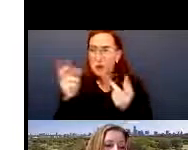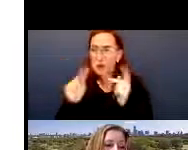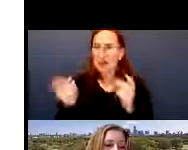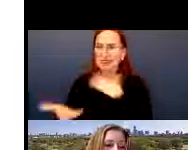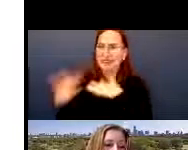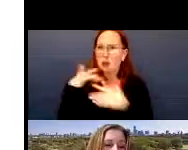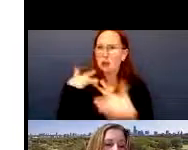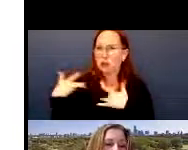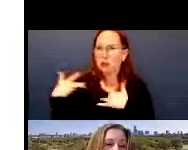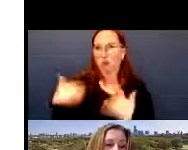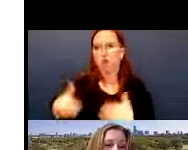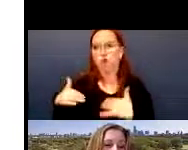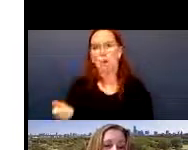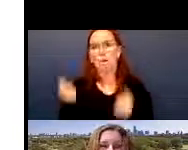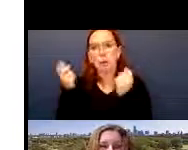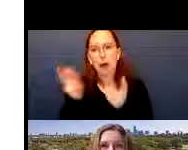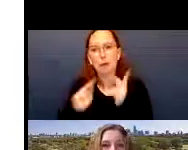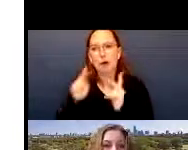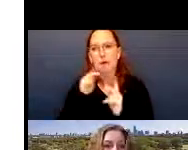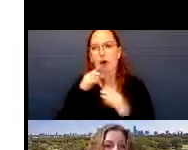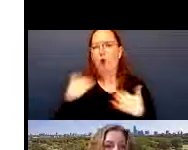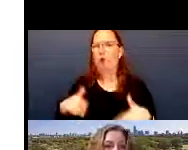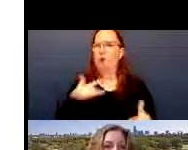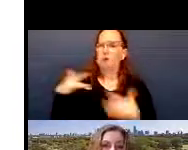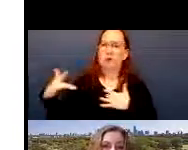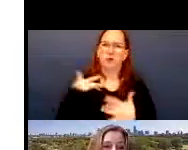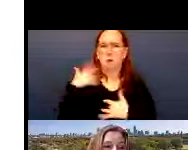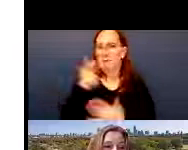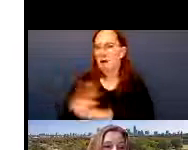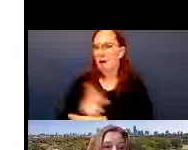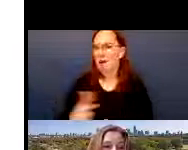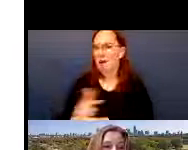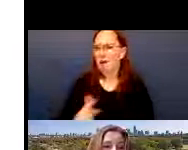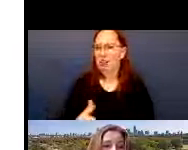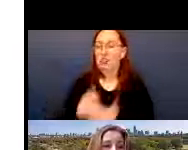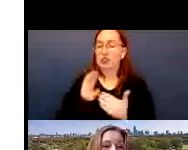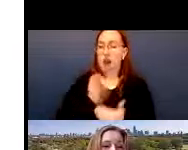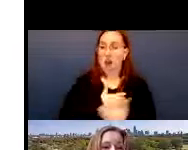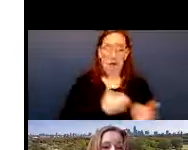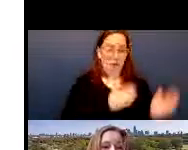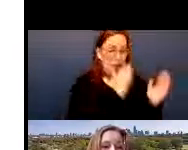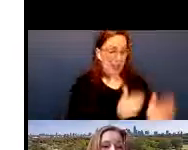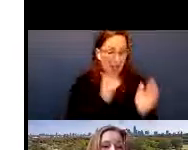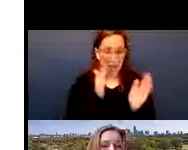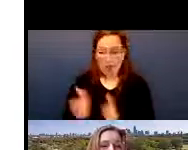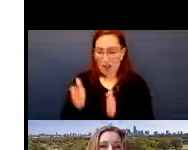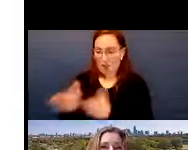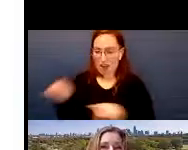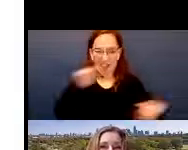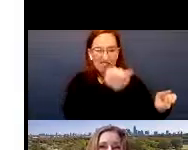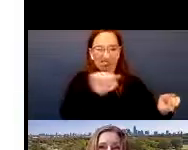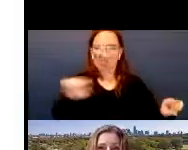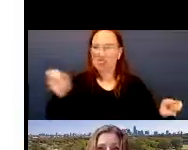previous surveys. So each of the concept plans has a different strategy around parking. In the Stitch scheme, there is